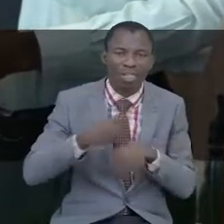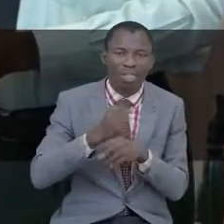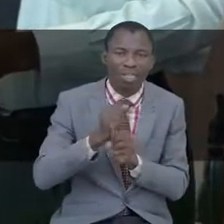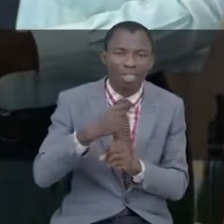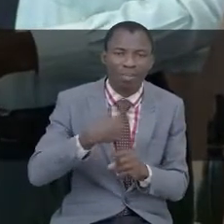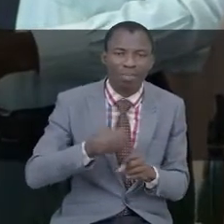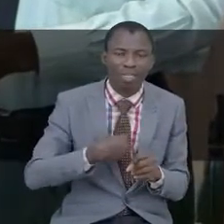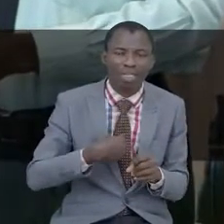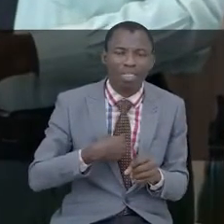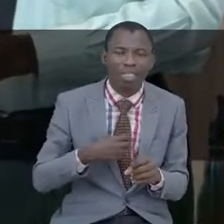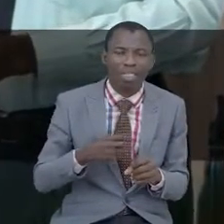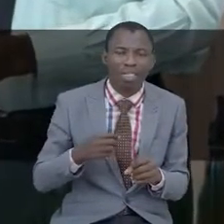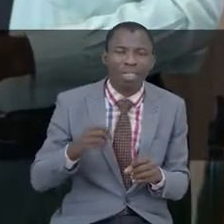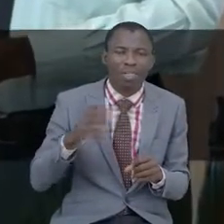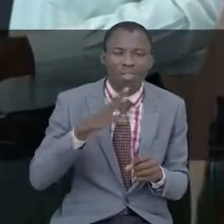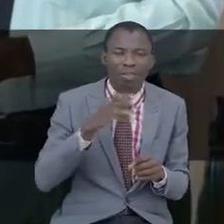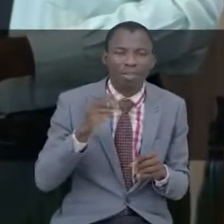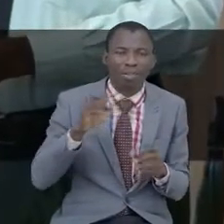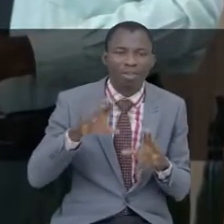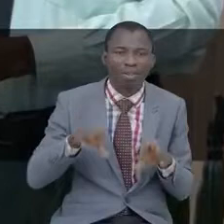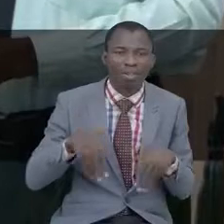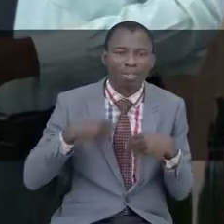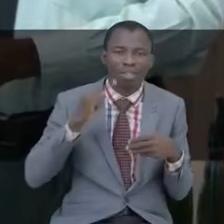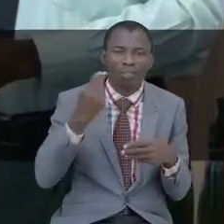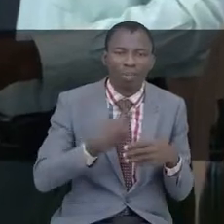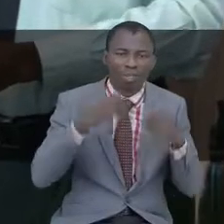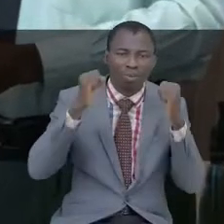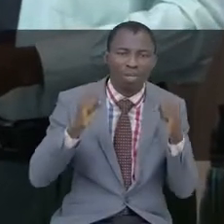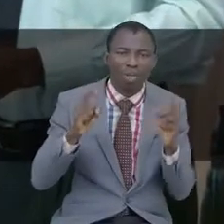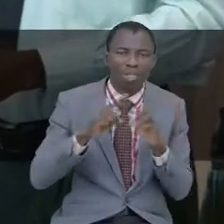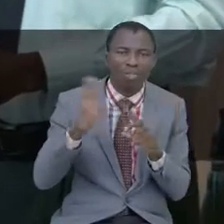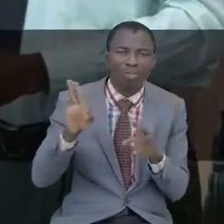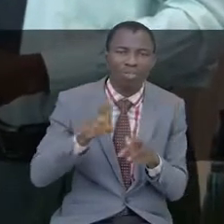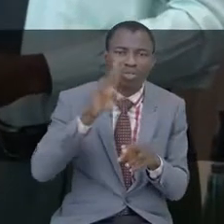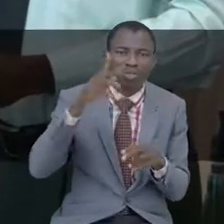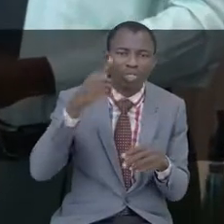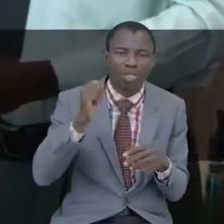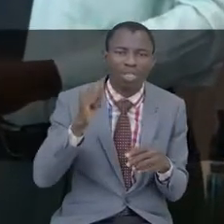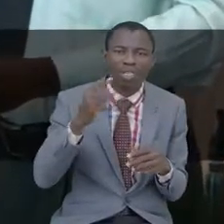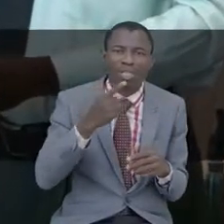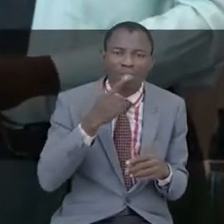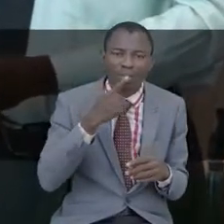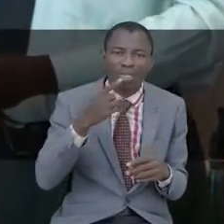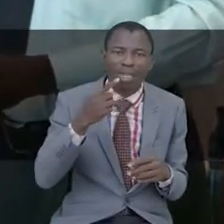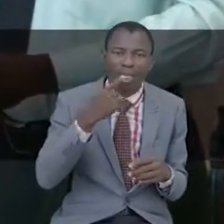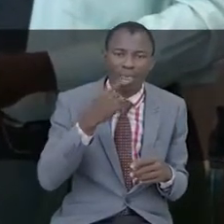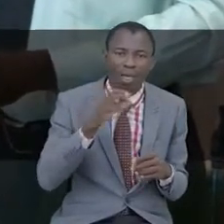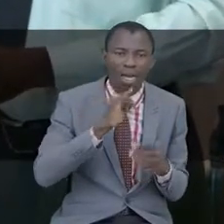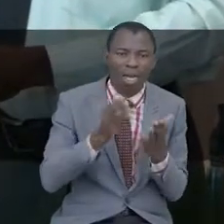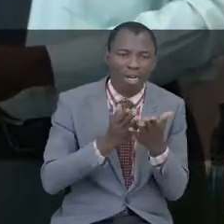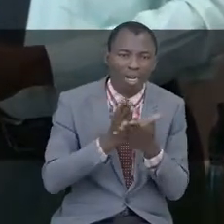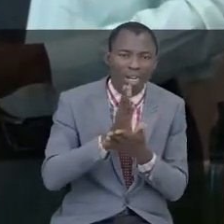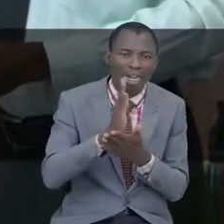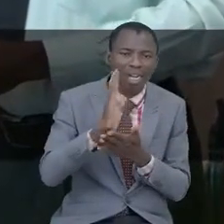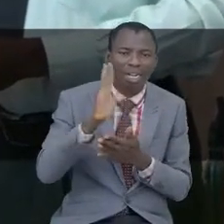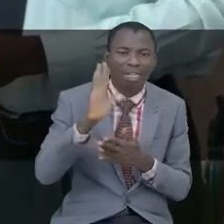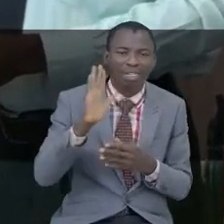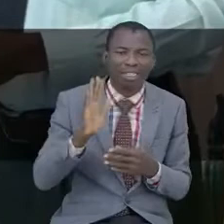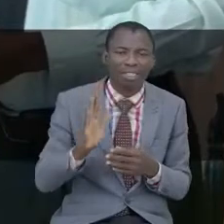we pray. Give us power to use that tongue